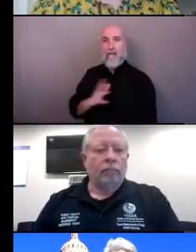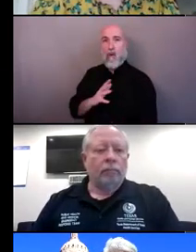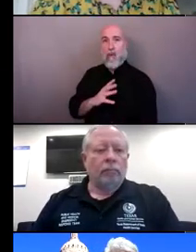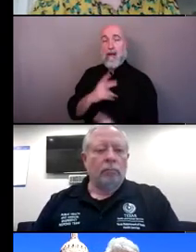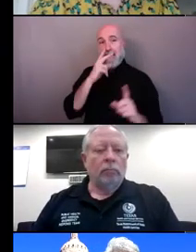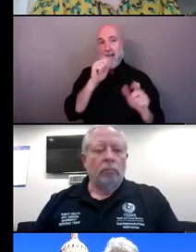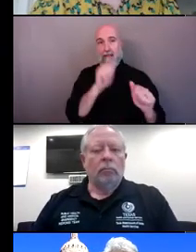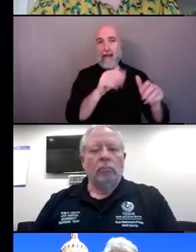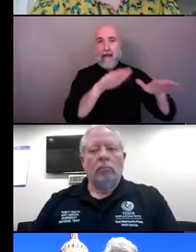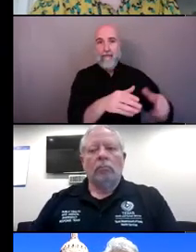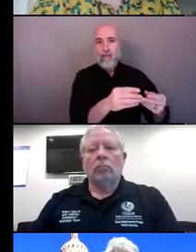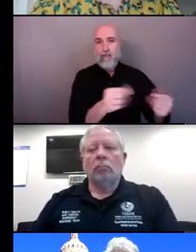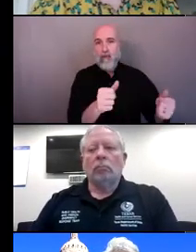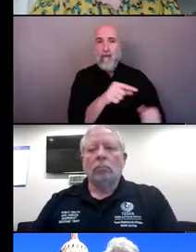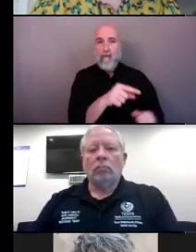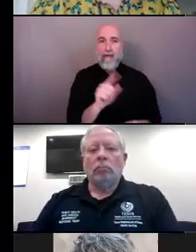be resolved in-house.